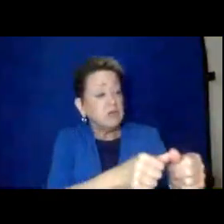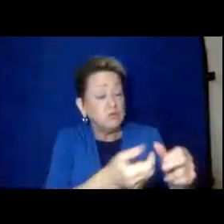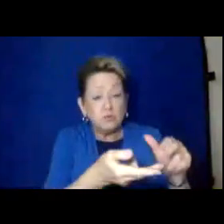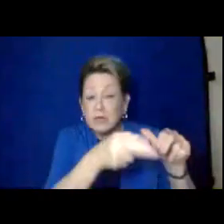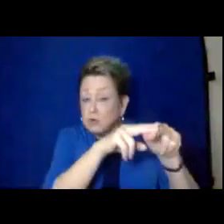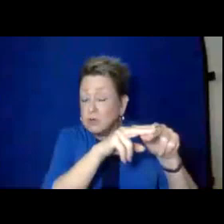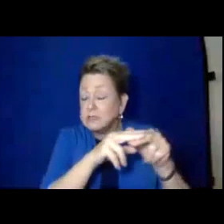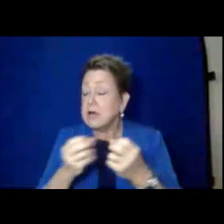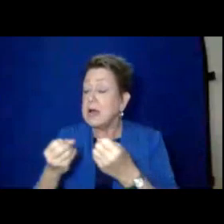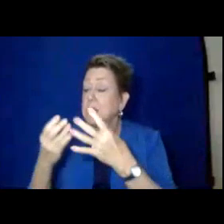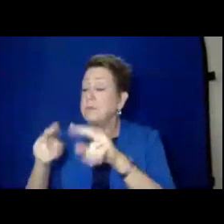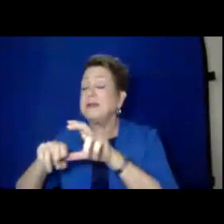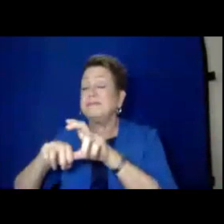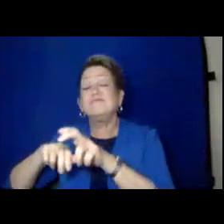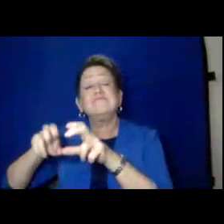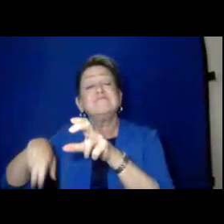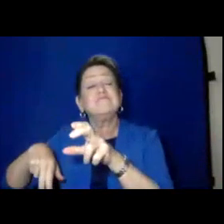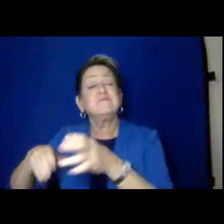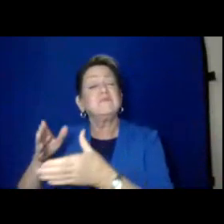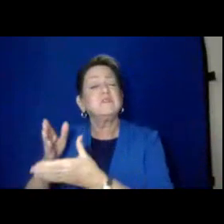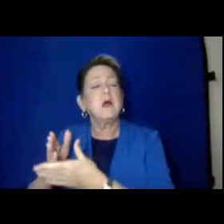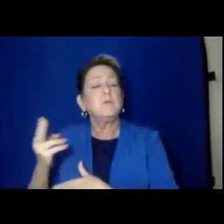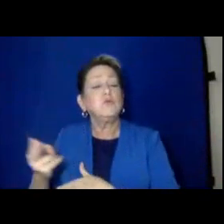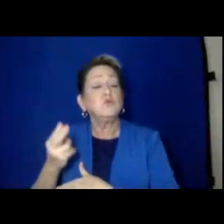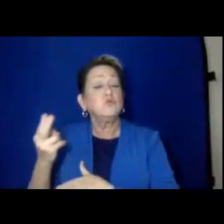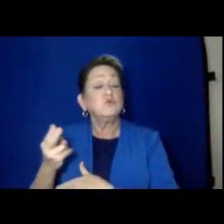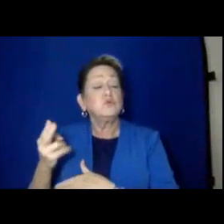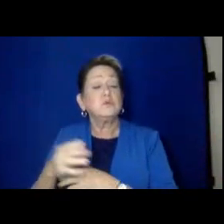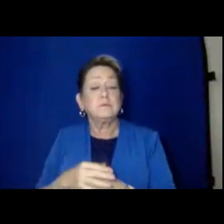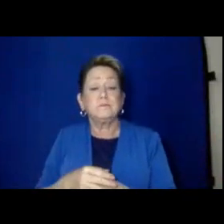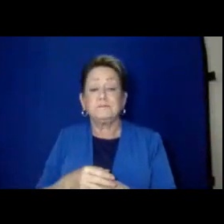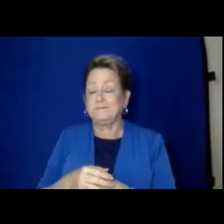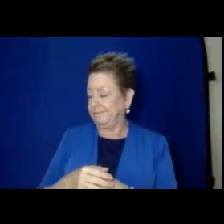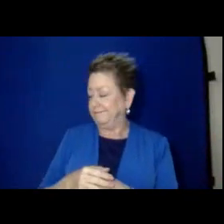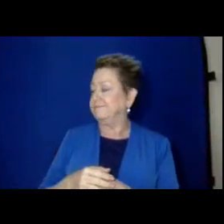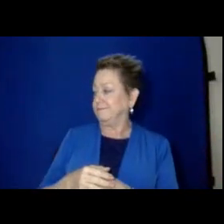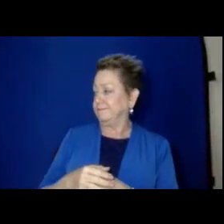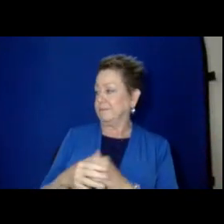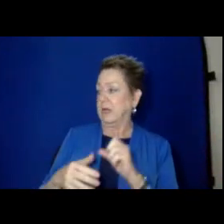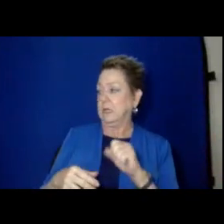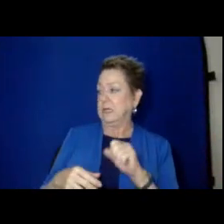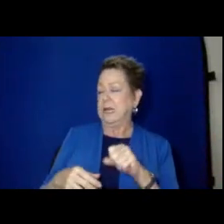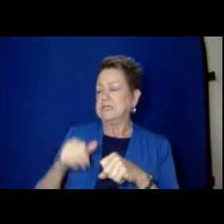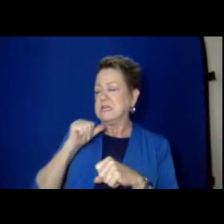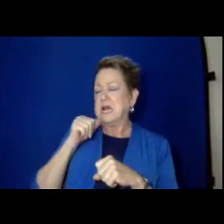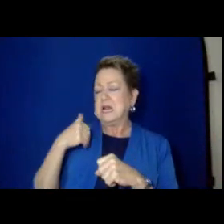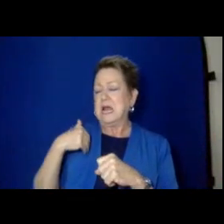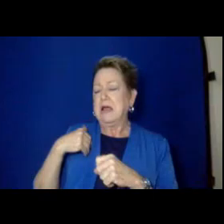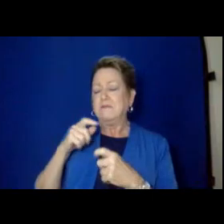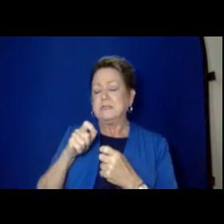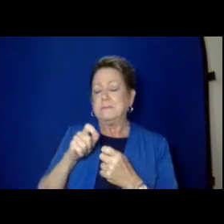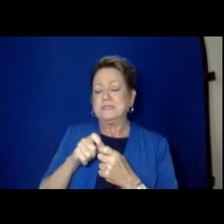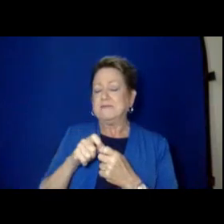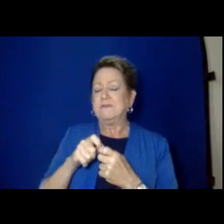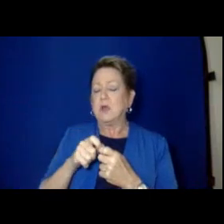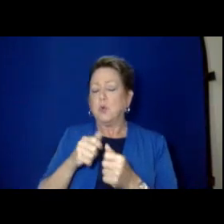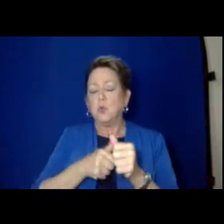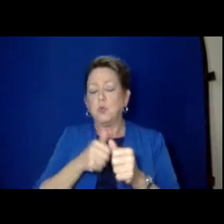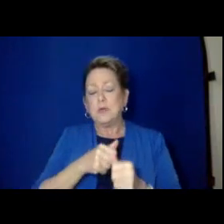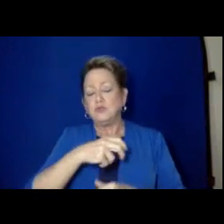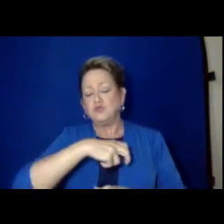It would be. I mean, since we're just getting started, we don't have that much like year-over-year specific comparison with like which trips are going up or